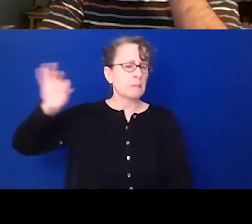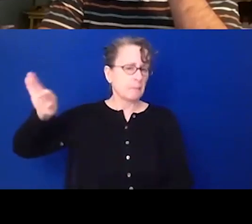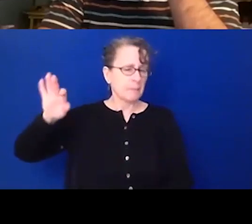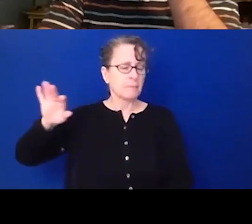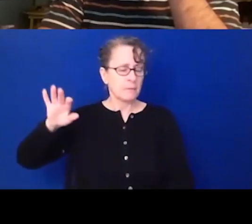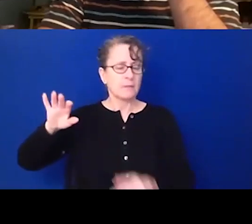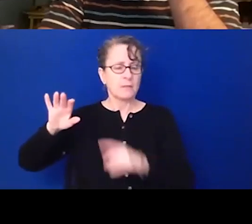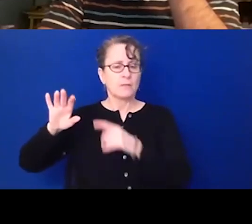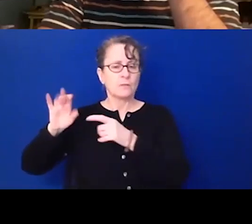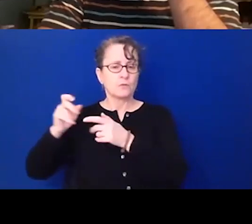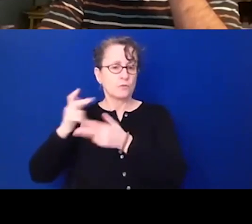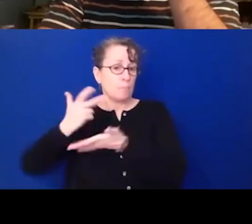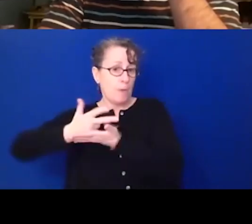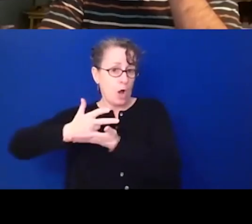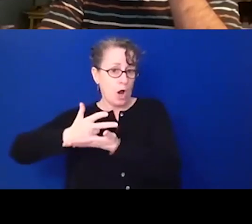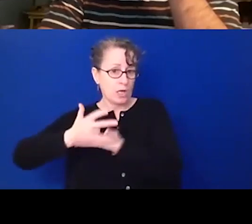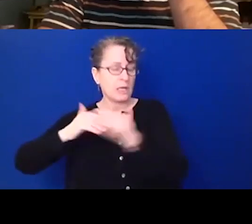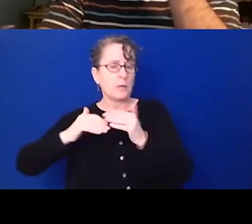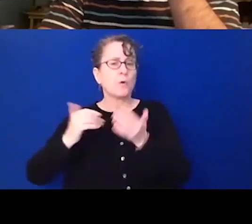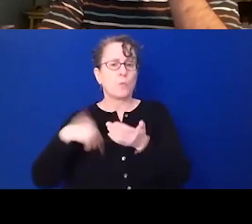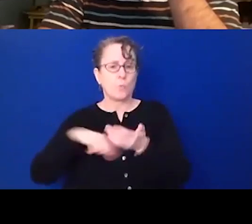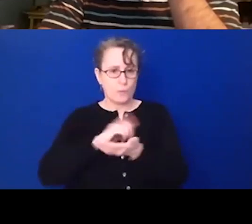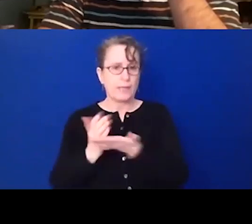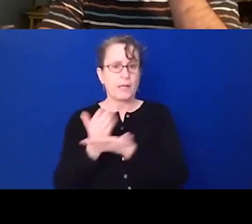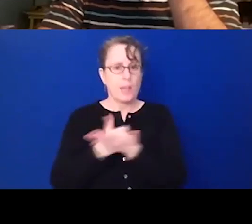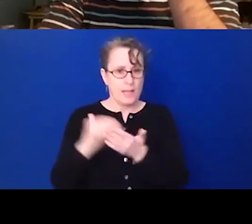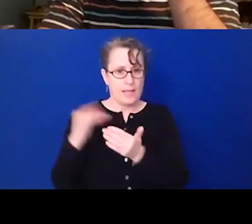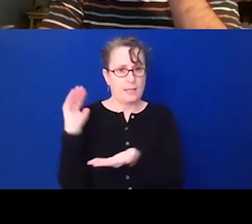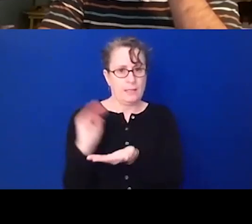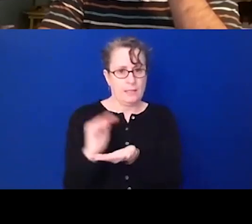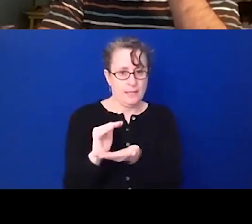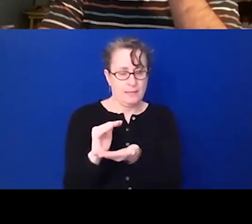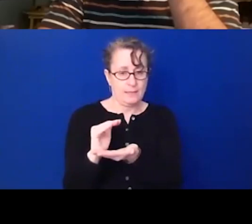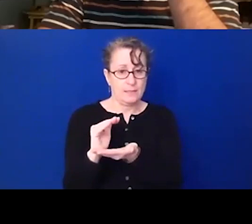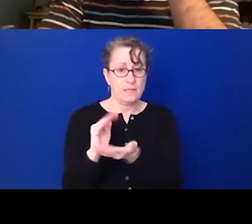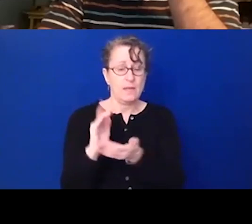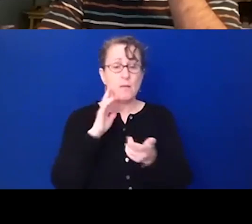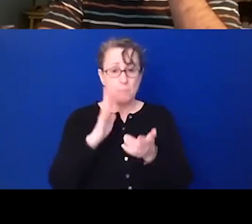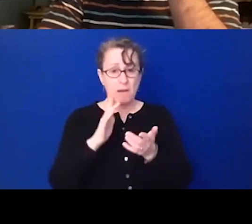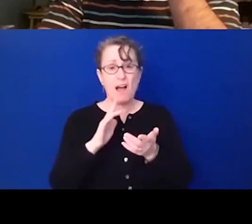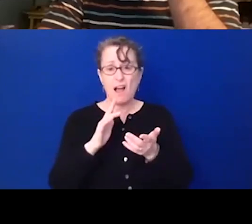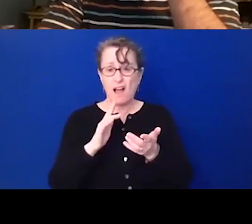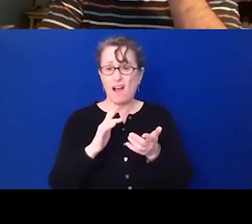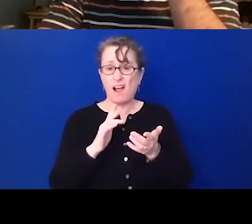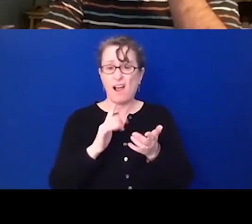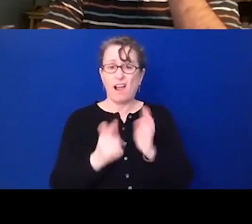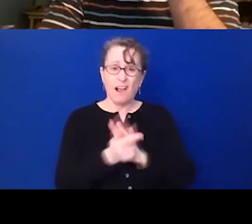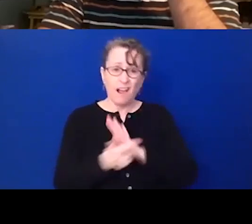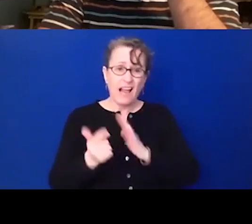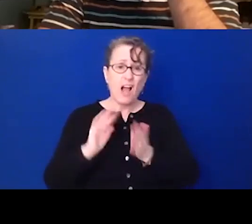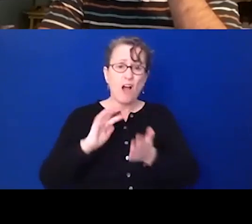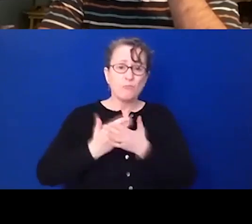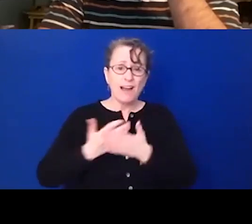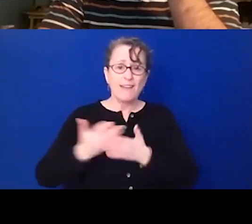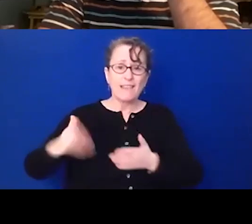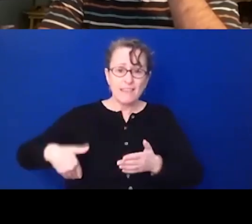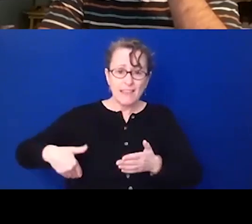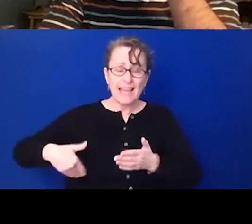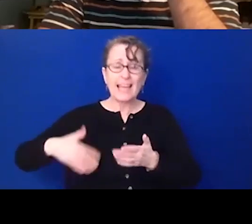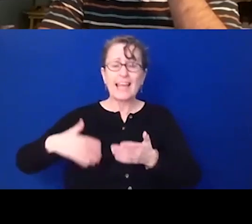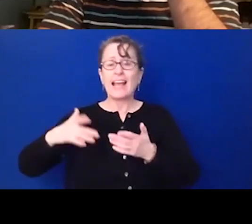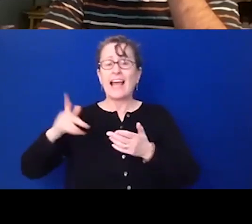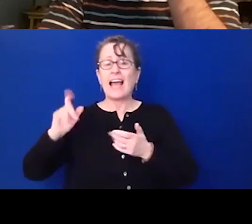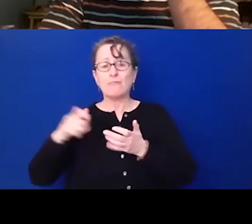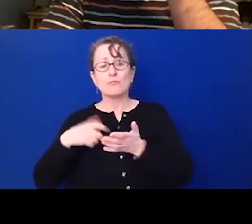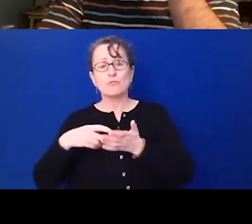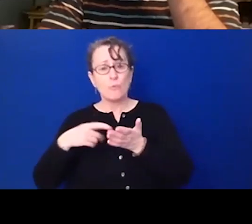down, the fines assessed against the violations within the parking system were pretty stable. They were down also, but